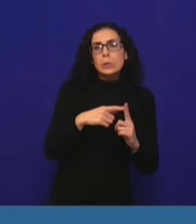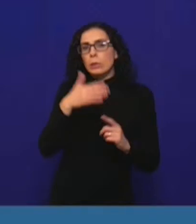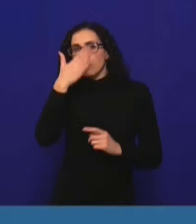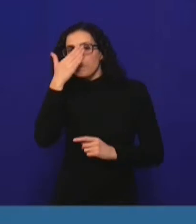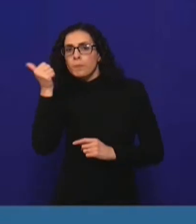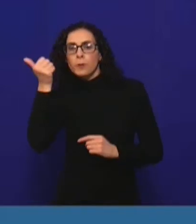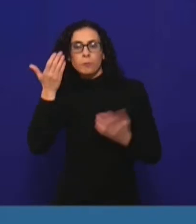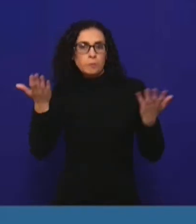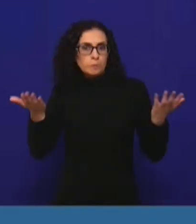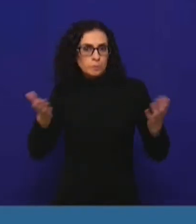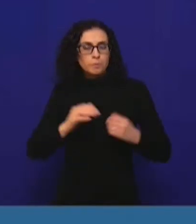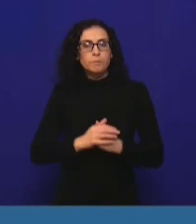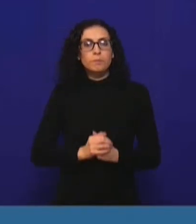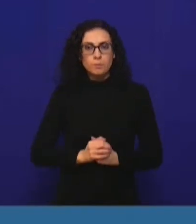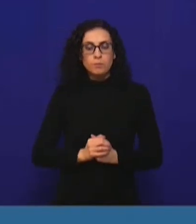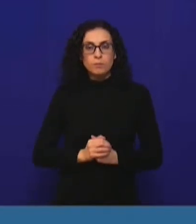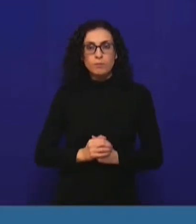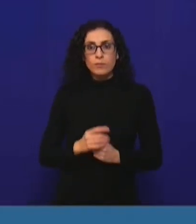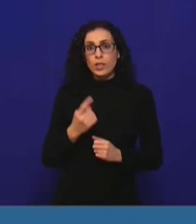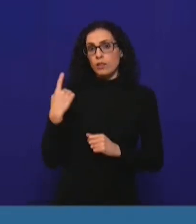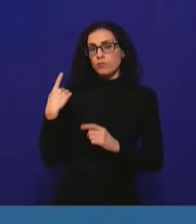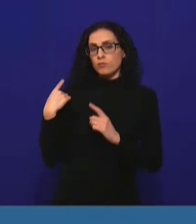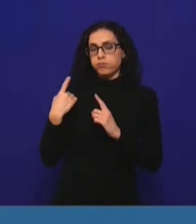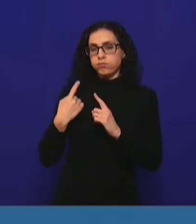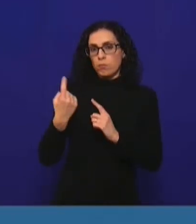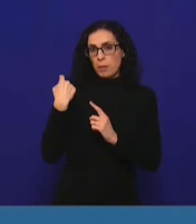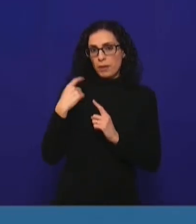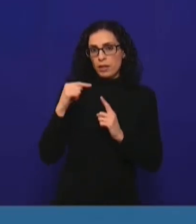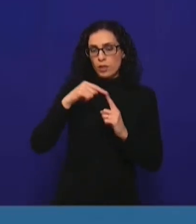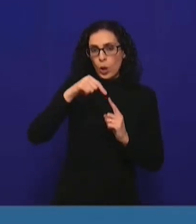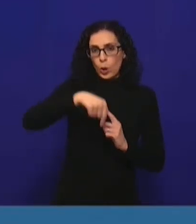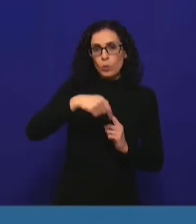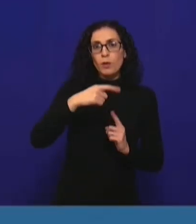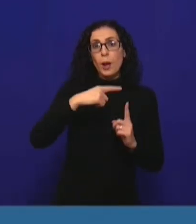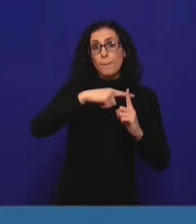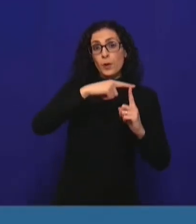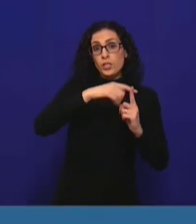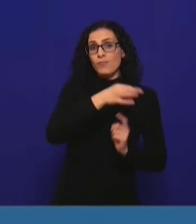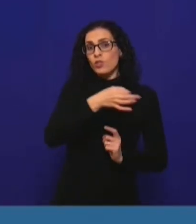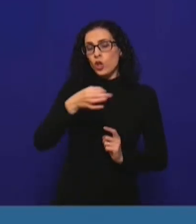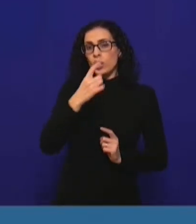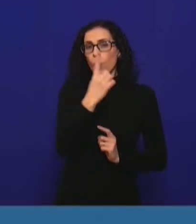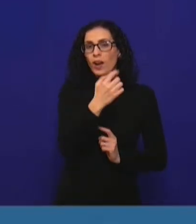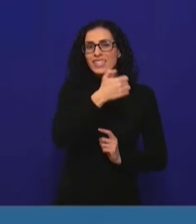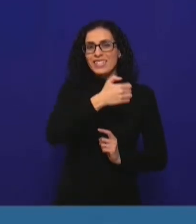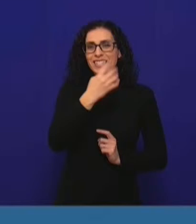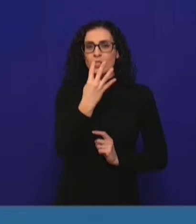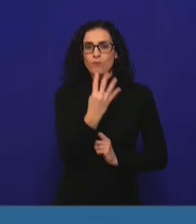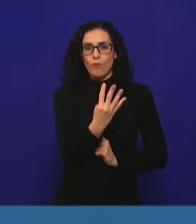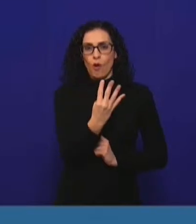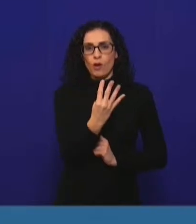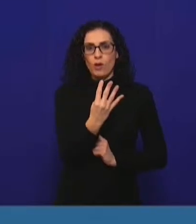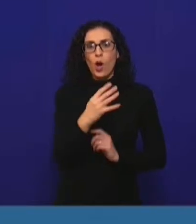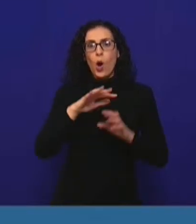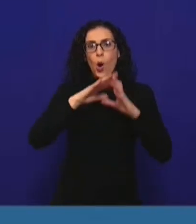Mill-aħħar 24 siegħa kellna 164 każijiet li ġew pożittivi, allura t-total ta' każijiet huwa ta'